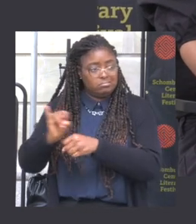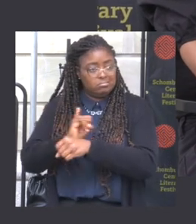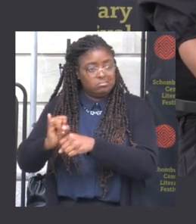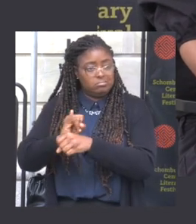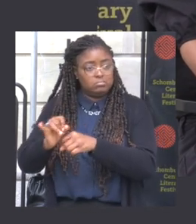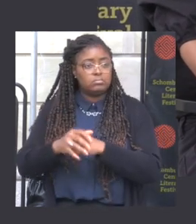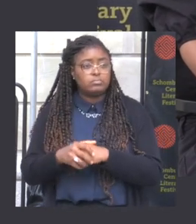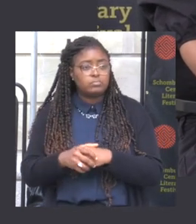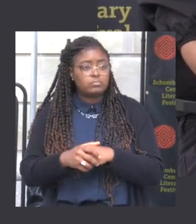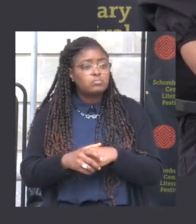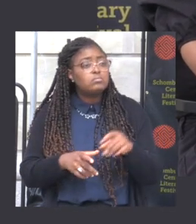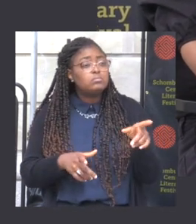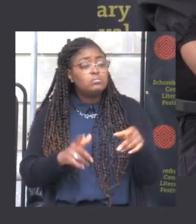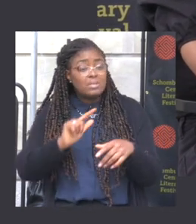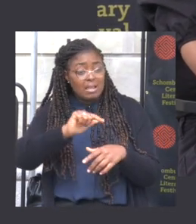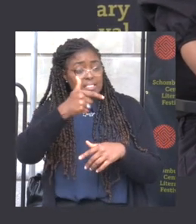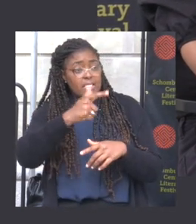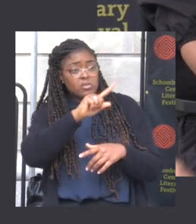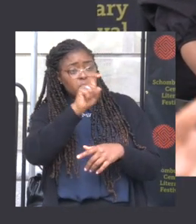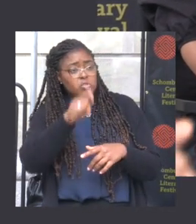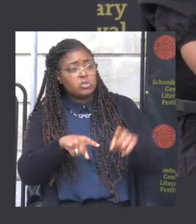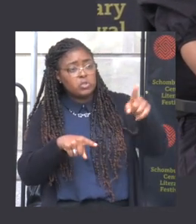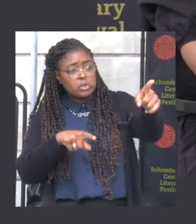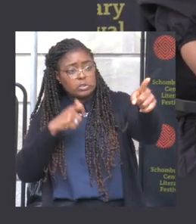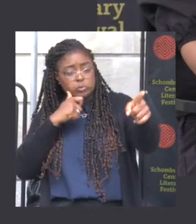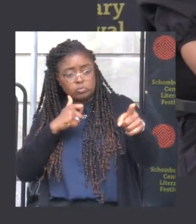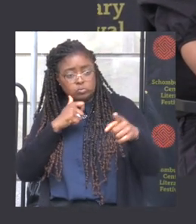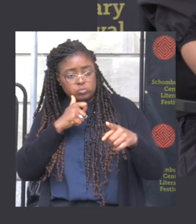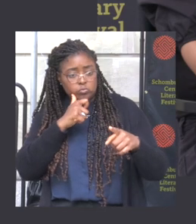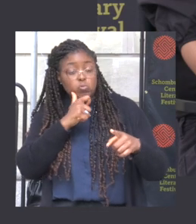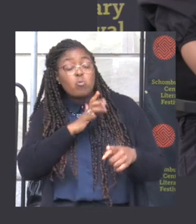Woman with the sunglasses on.